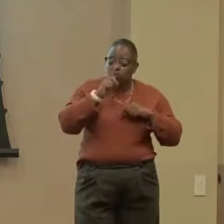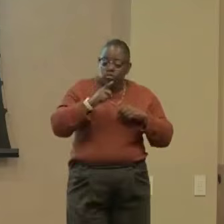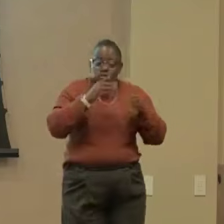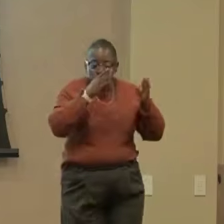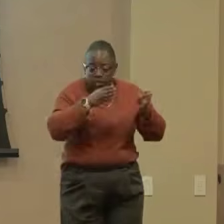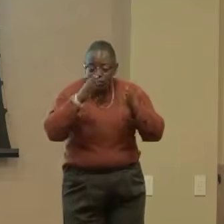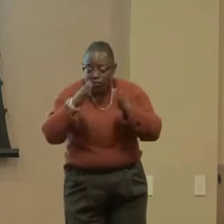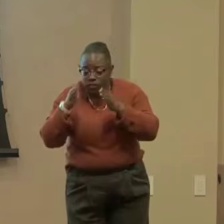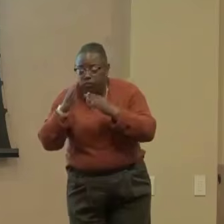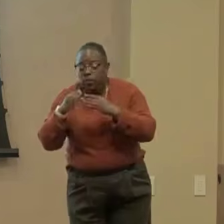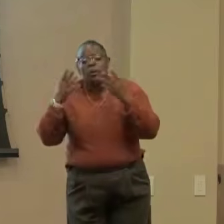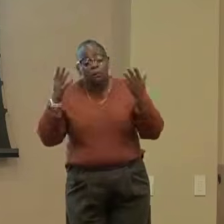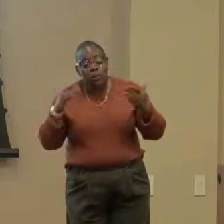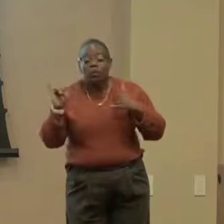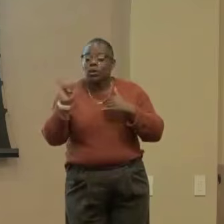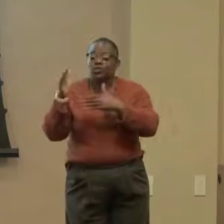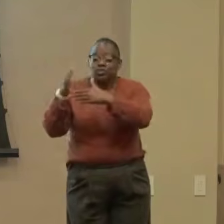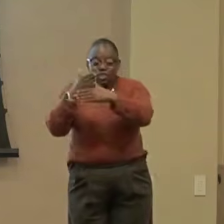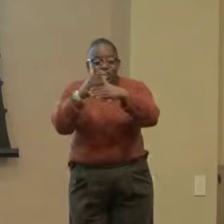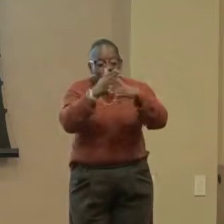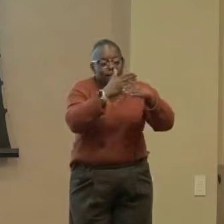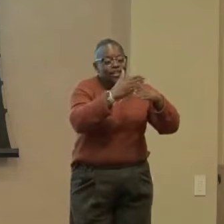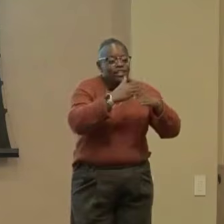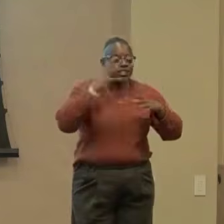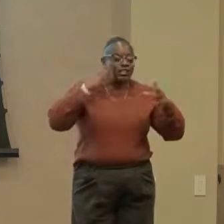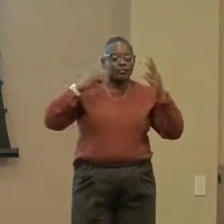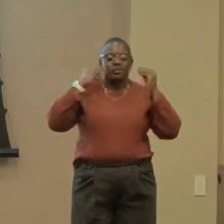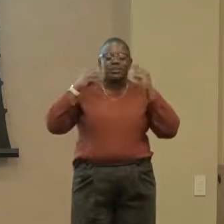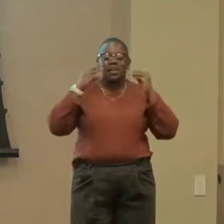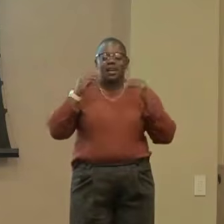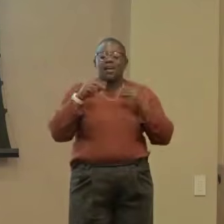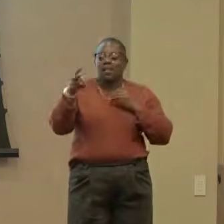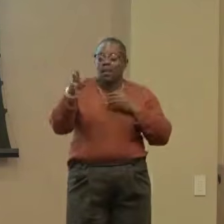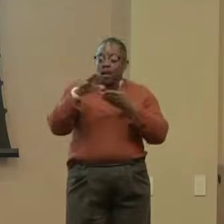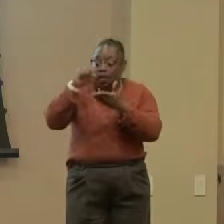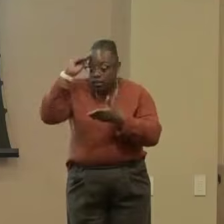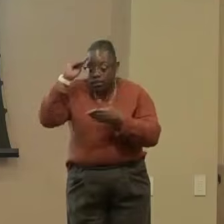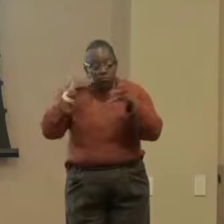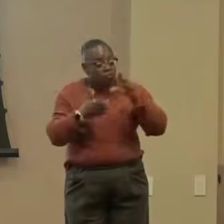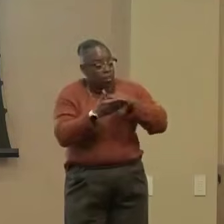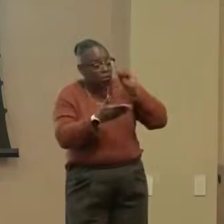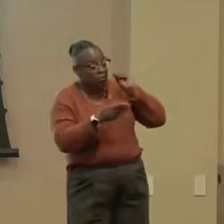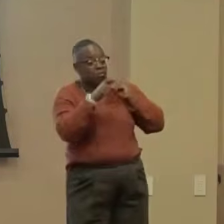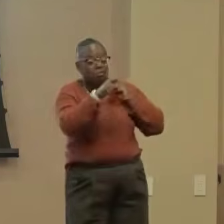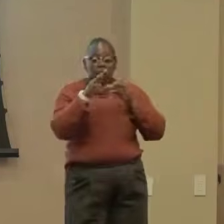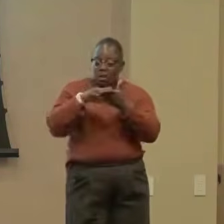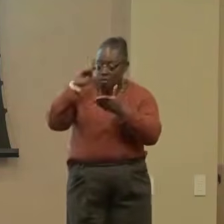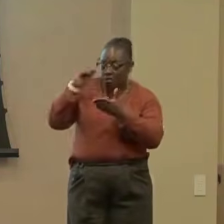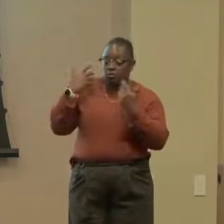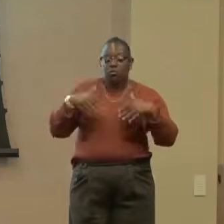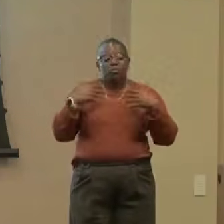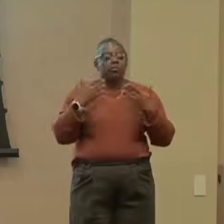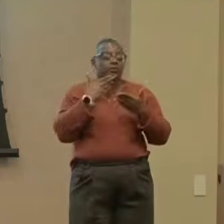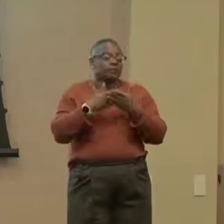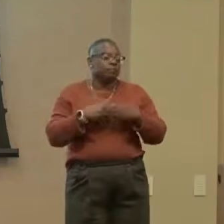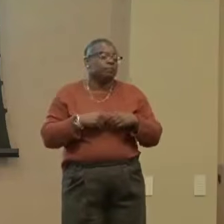shared experiences, and there is a lot of value that we can take away from each other. So she just wanted to share that. Anyone want to maybe speak